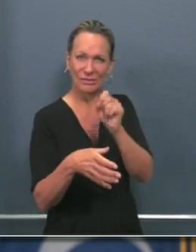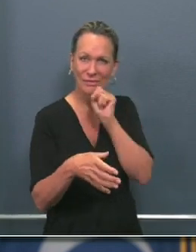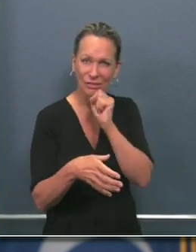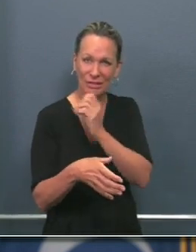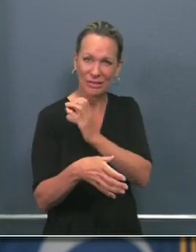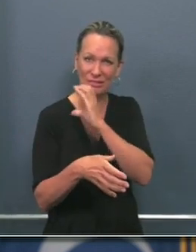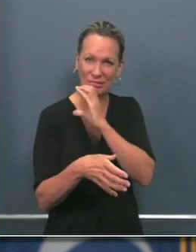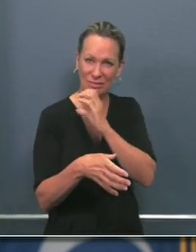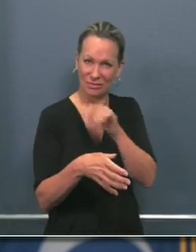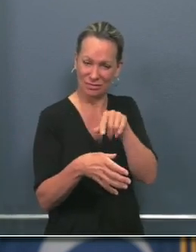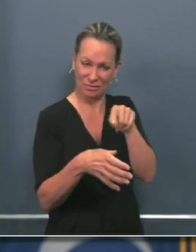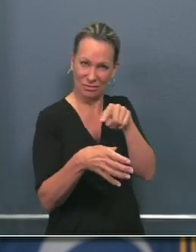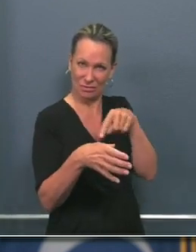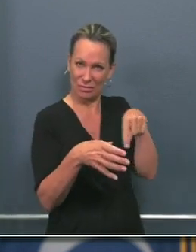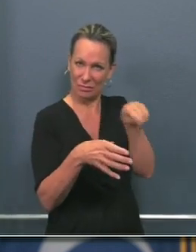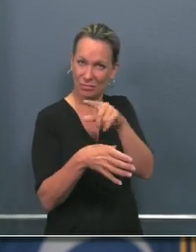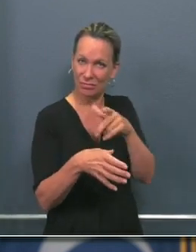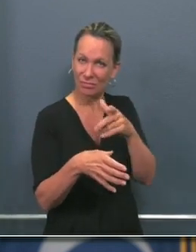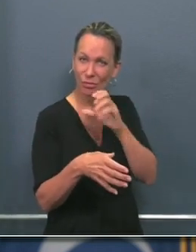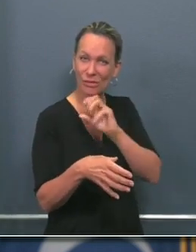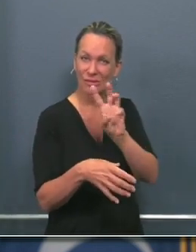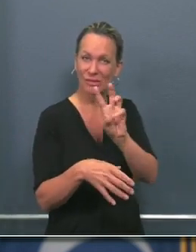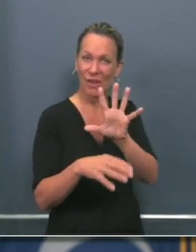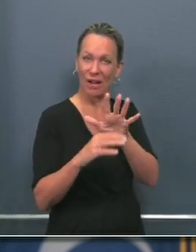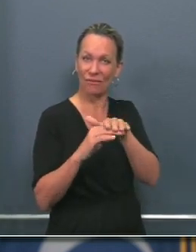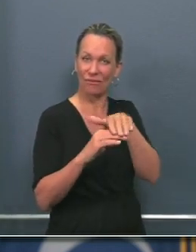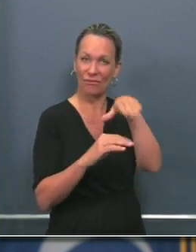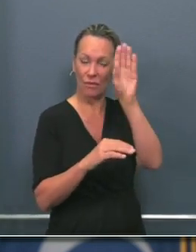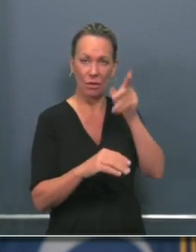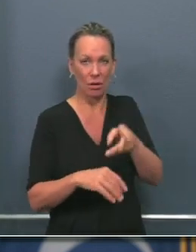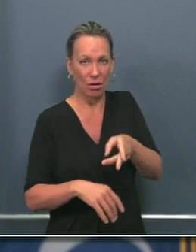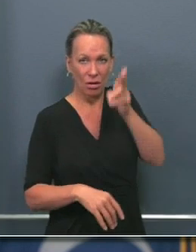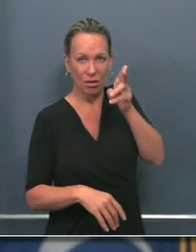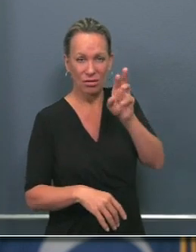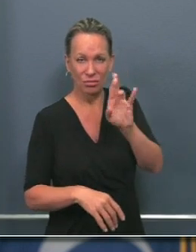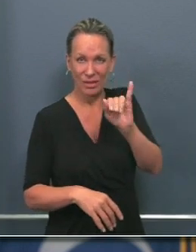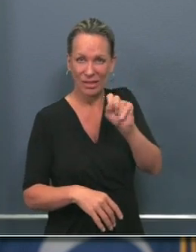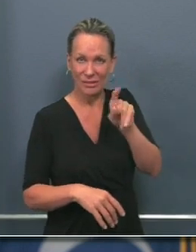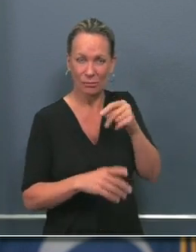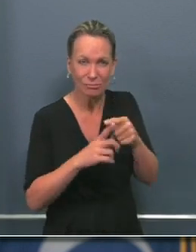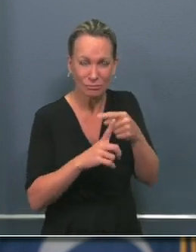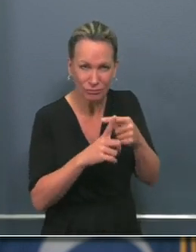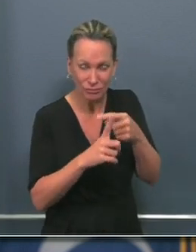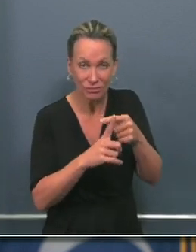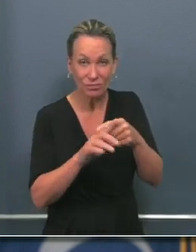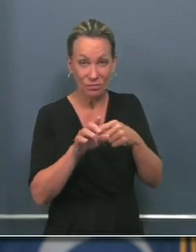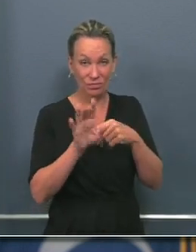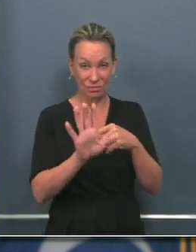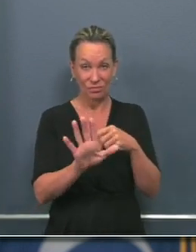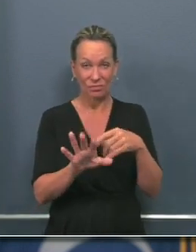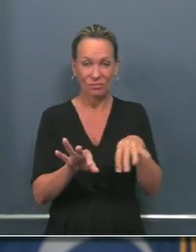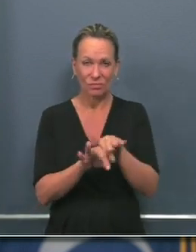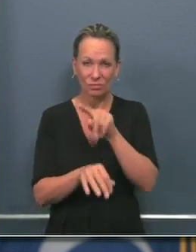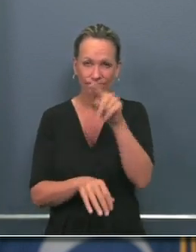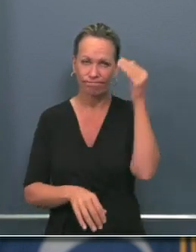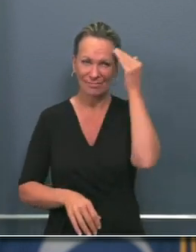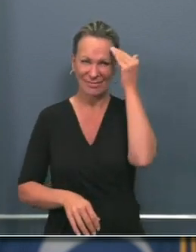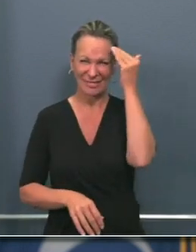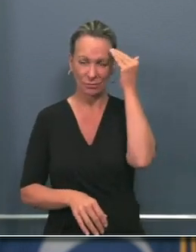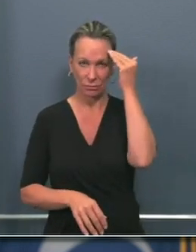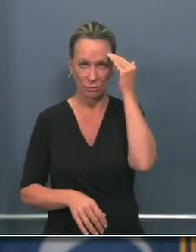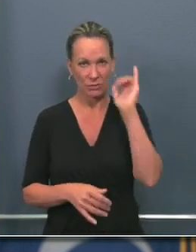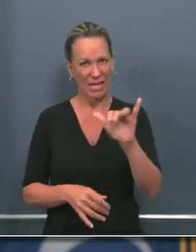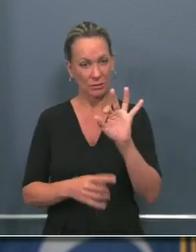the age of 65, I hope you are reminded very soberly of that fundamental and foundational fact that our